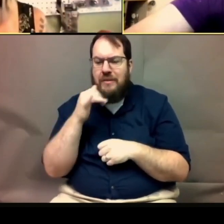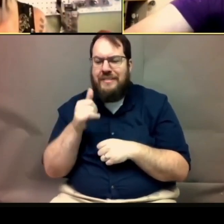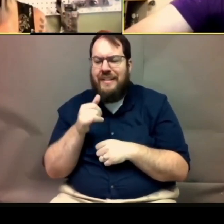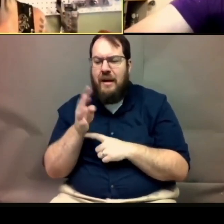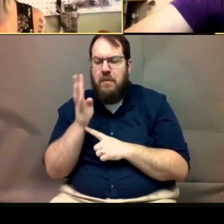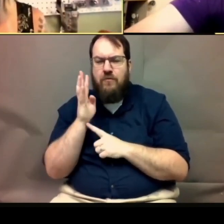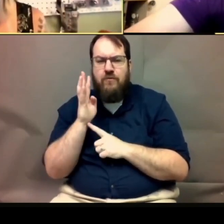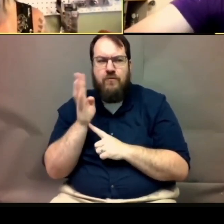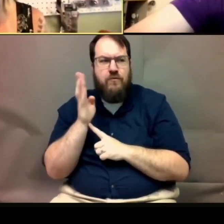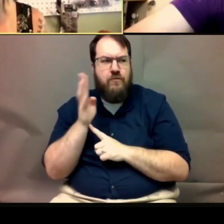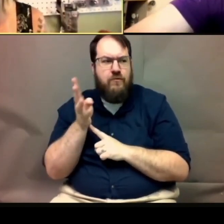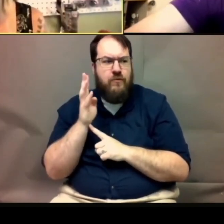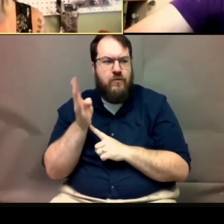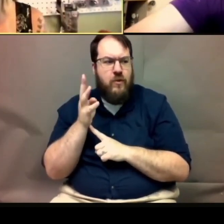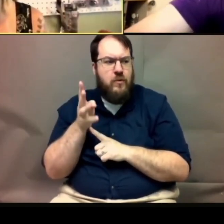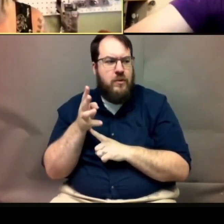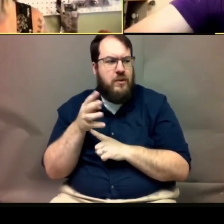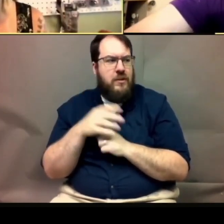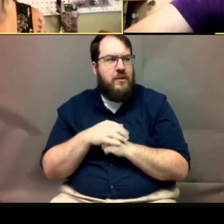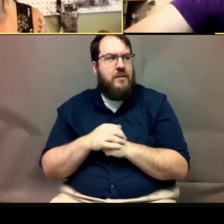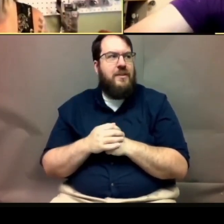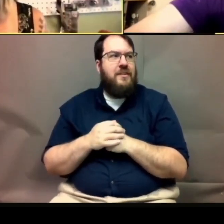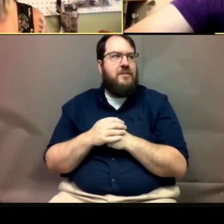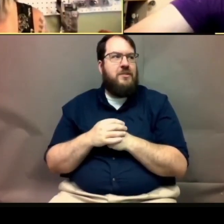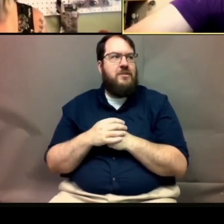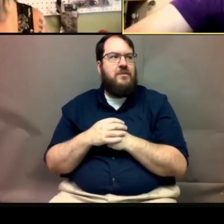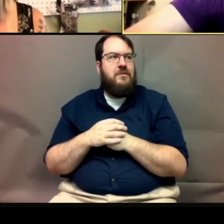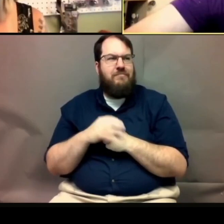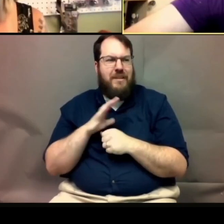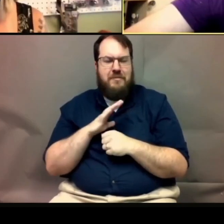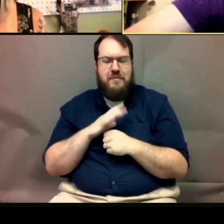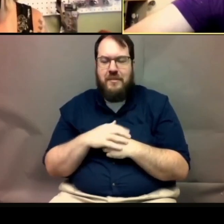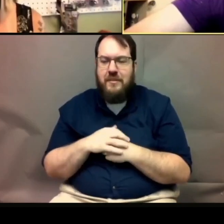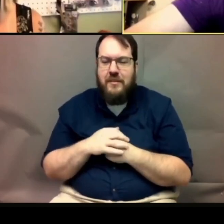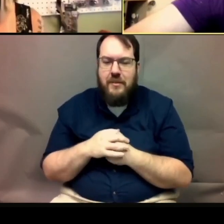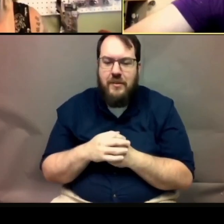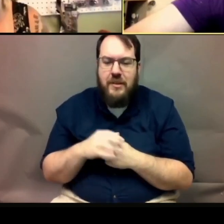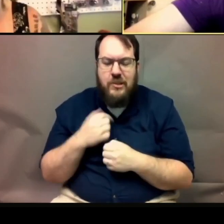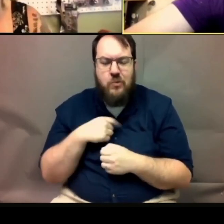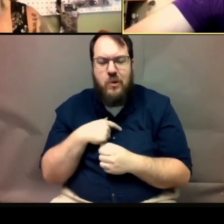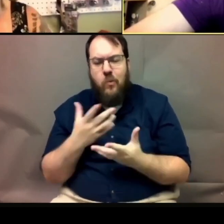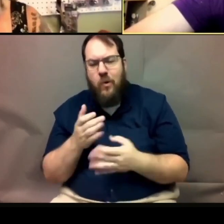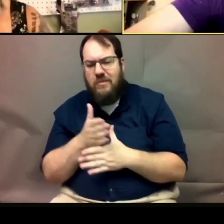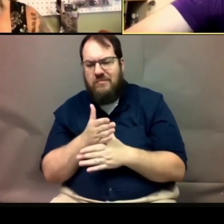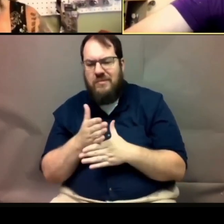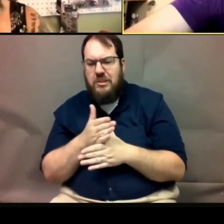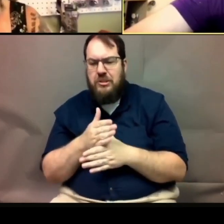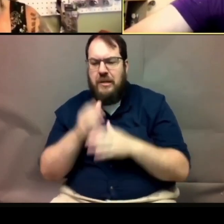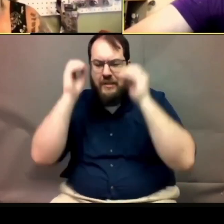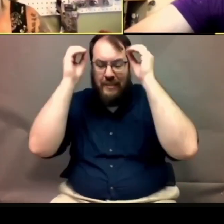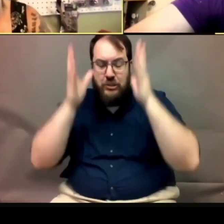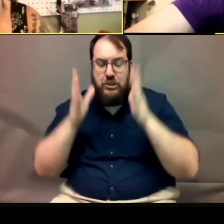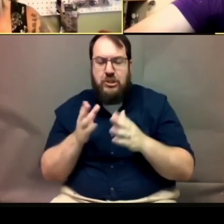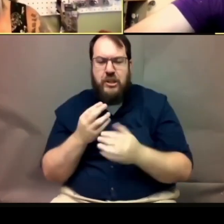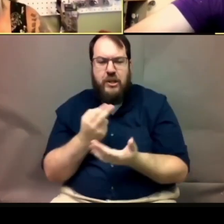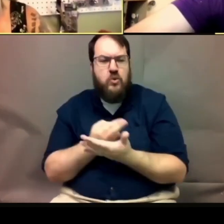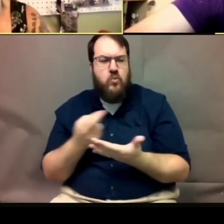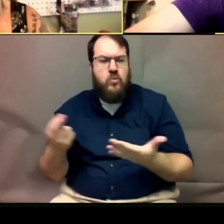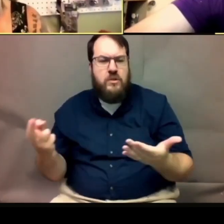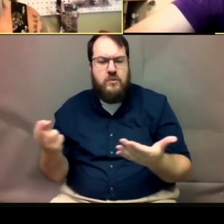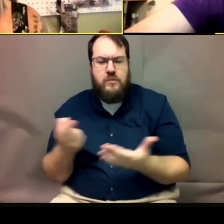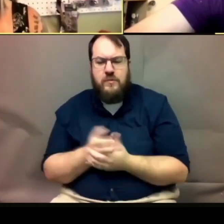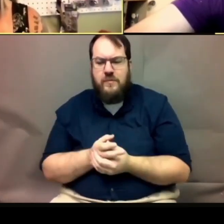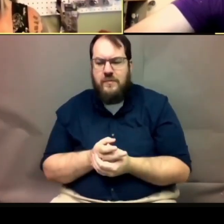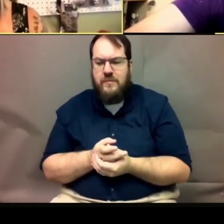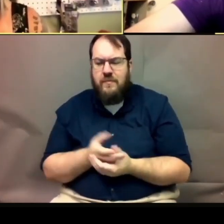Yeah. What were the other questions we had? other questions, and then I think we wanted to share the teacher resources slide as well. So